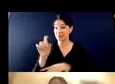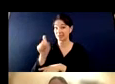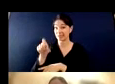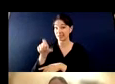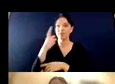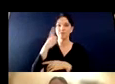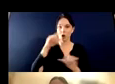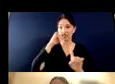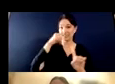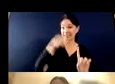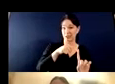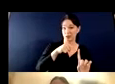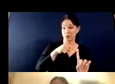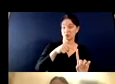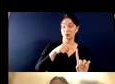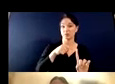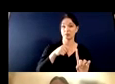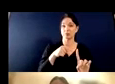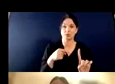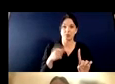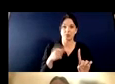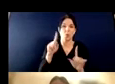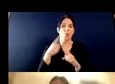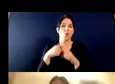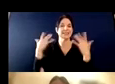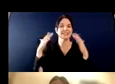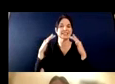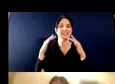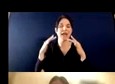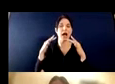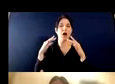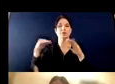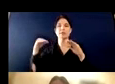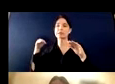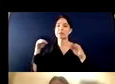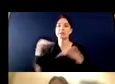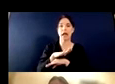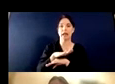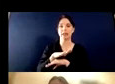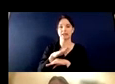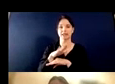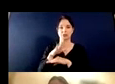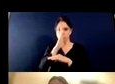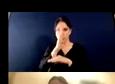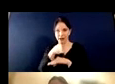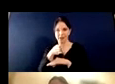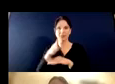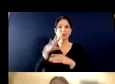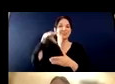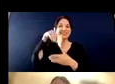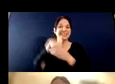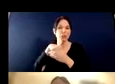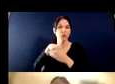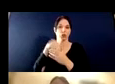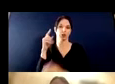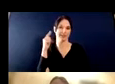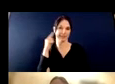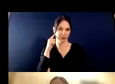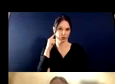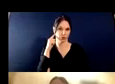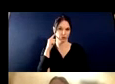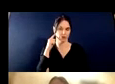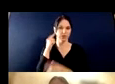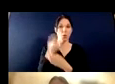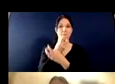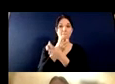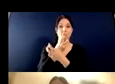directly to the inner ear. So with bone conduction, here's my little headband here. With bone conduction, sound